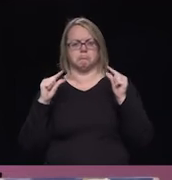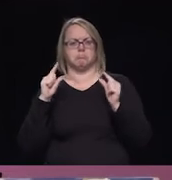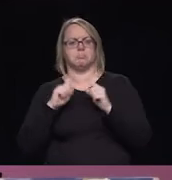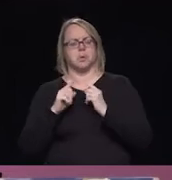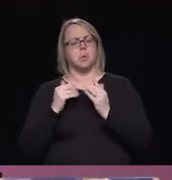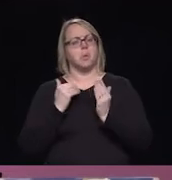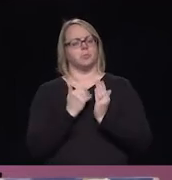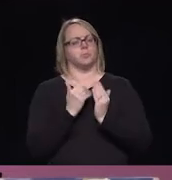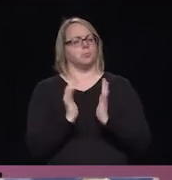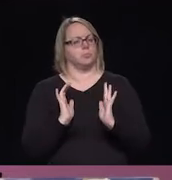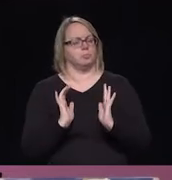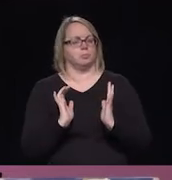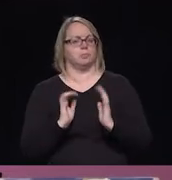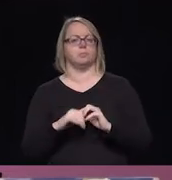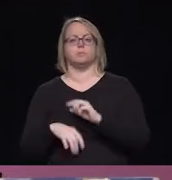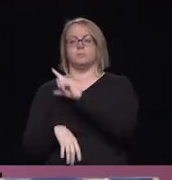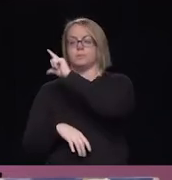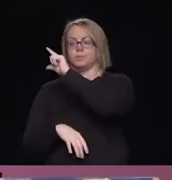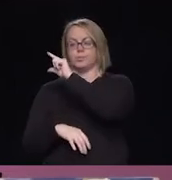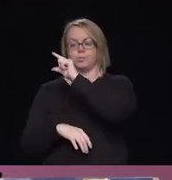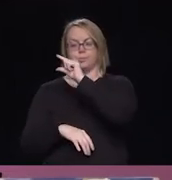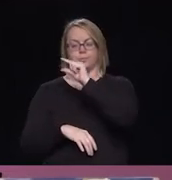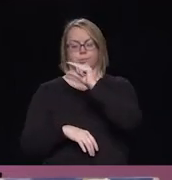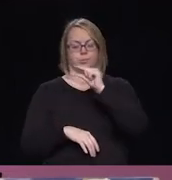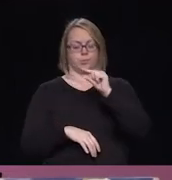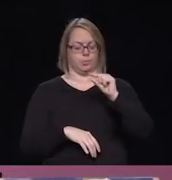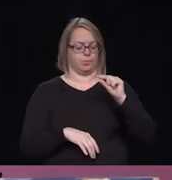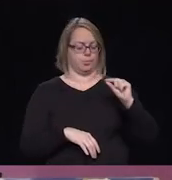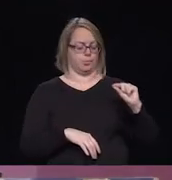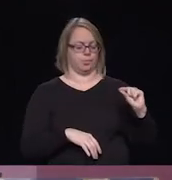You can make this guy a little bit smaller or a little bit bigger.